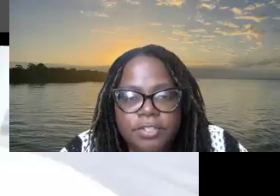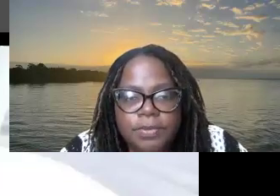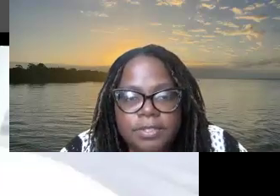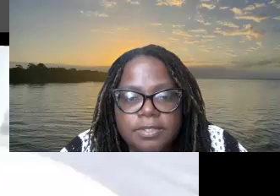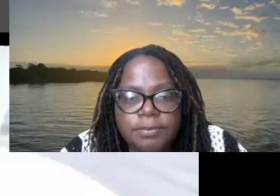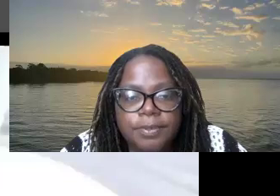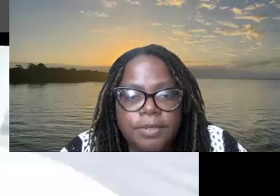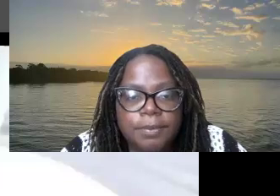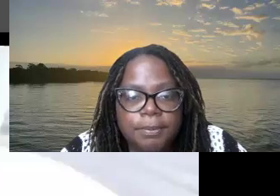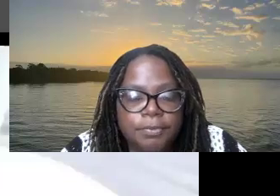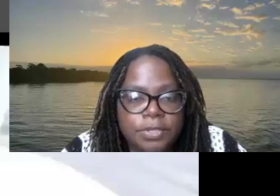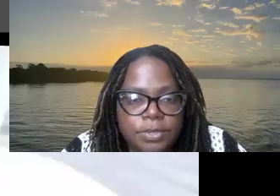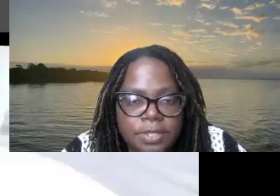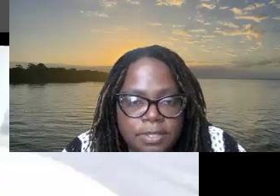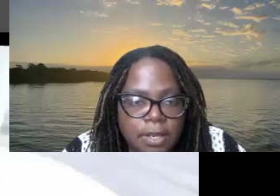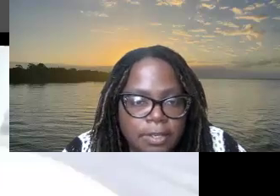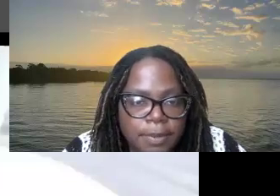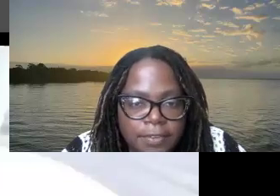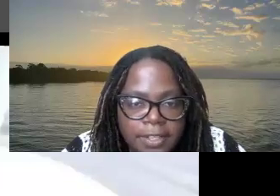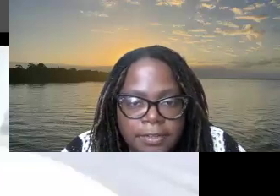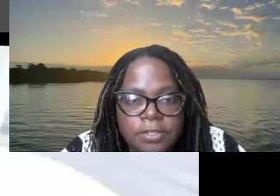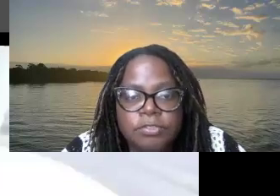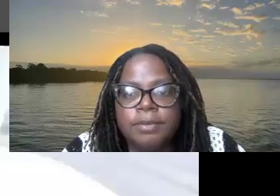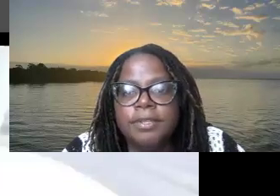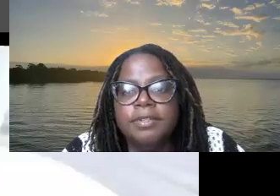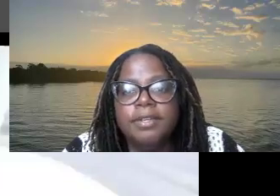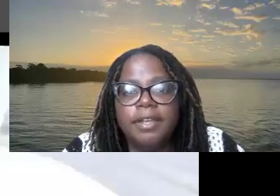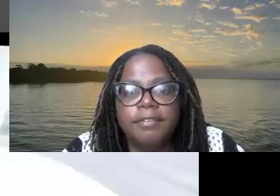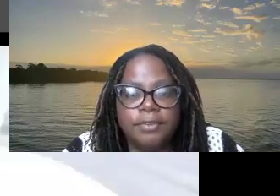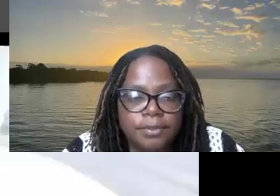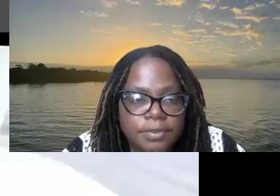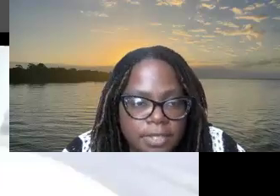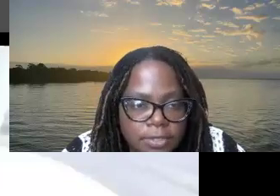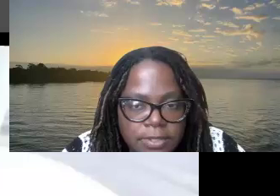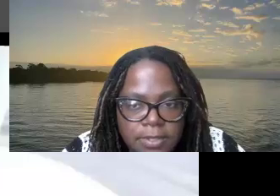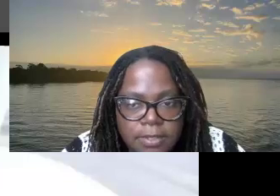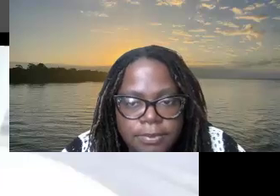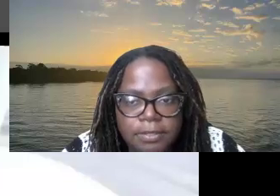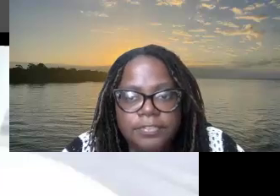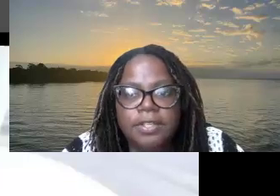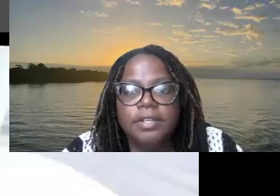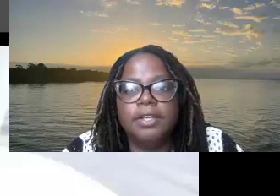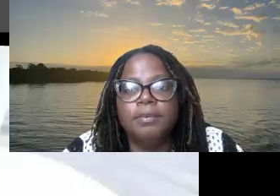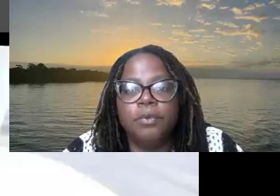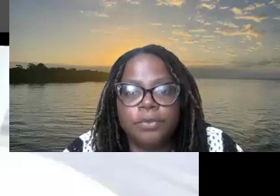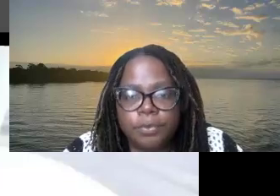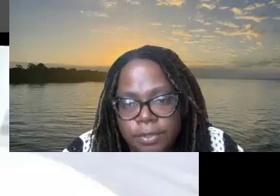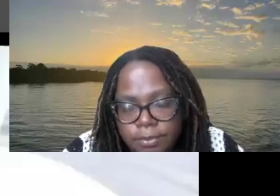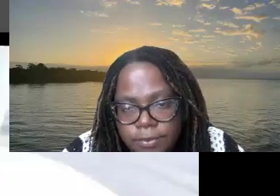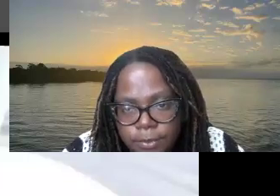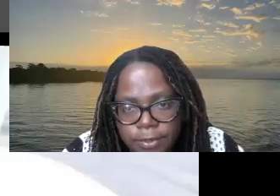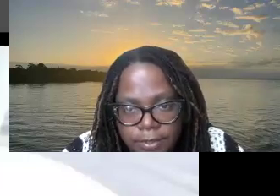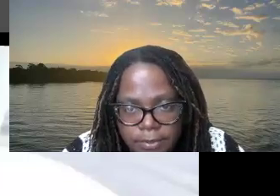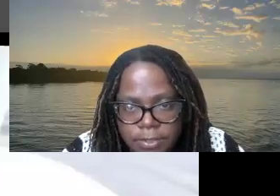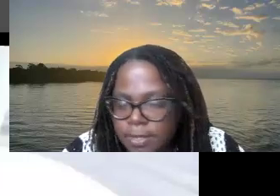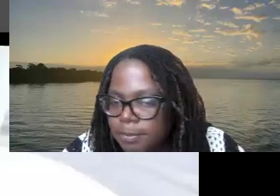Staff management, so coming up with resources to talk about vicarious trauma, have their own sessions to debrief, work